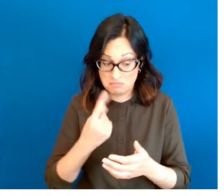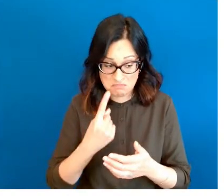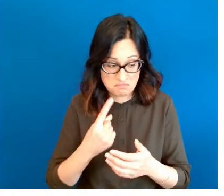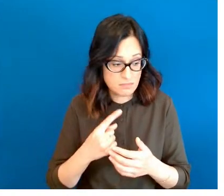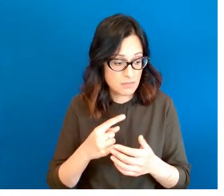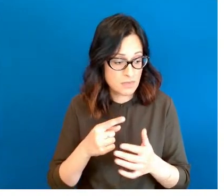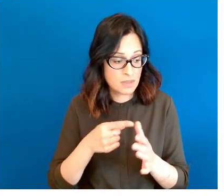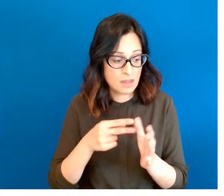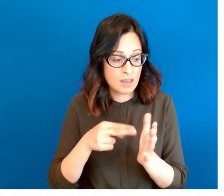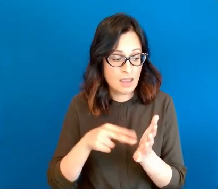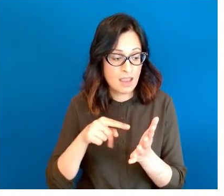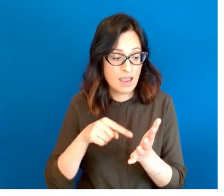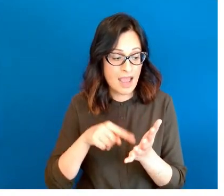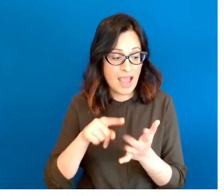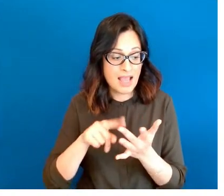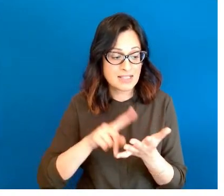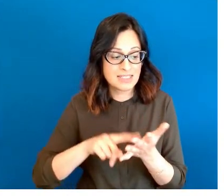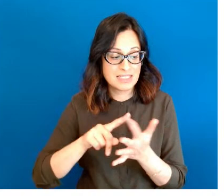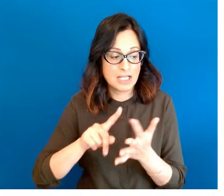Anti-leukotriene